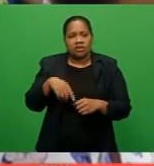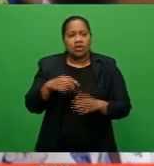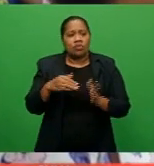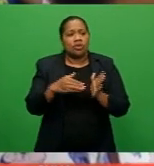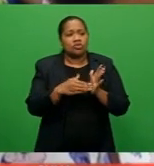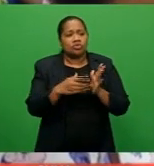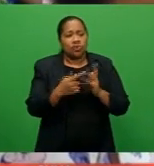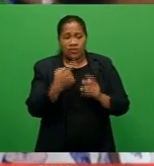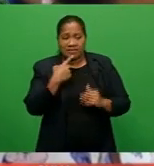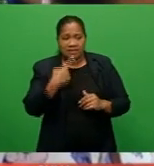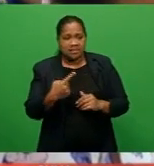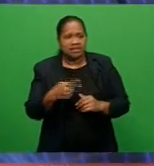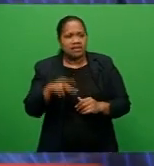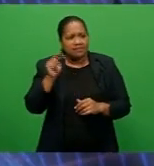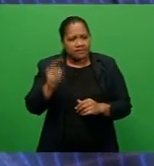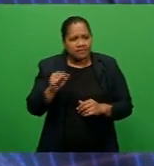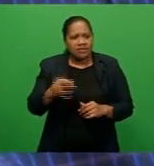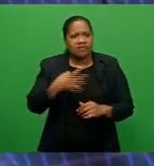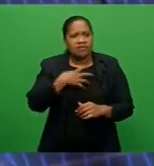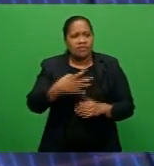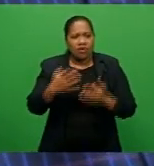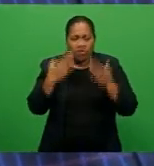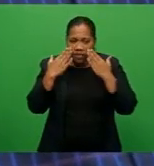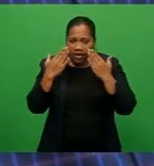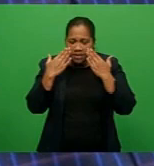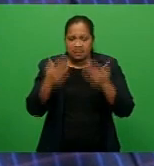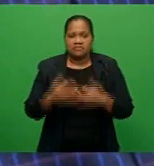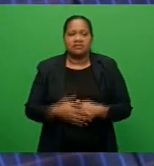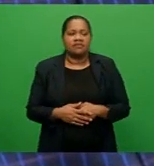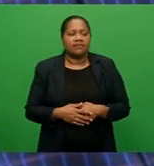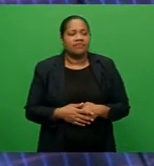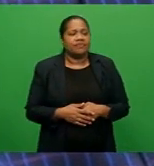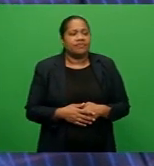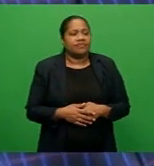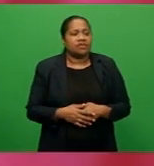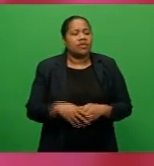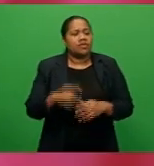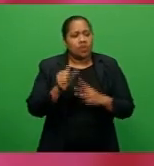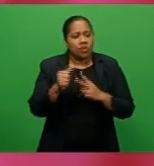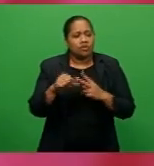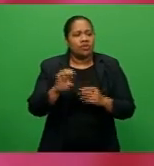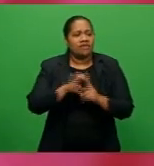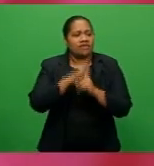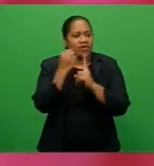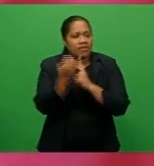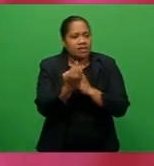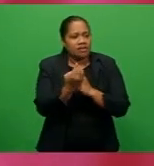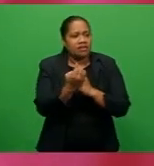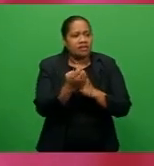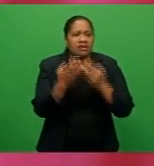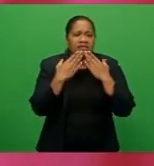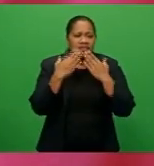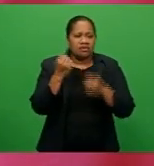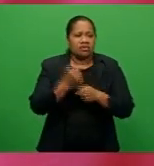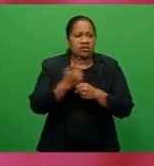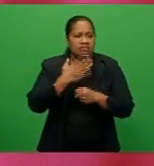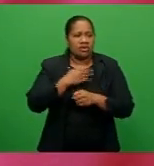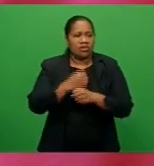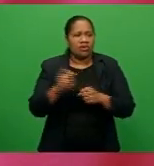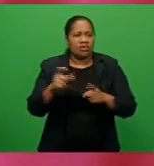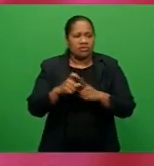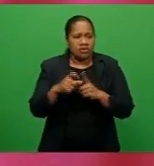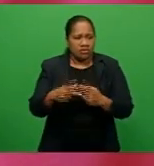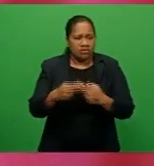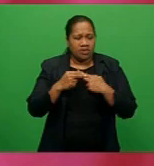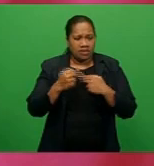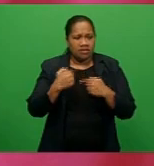there is a need for more awareness as it is not only hereditary but also environmental. I thank God then that my granddaughter was with me.